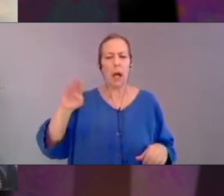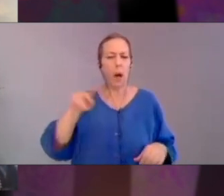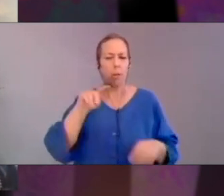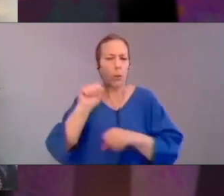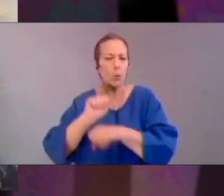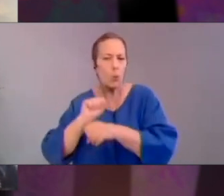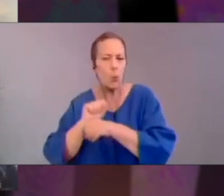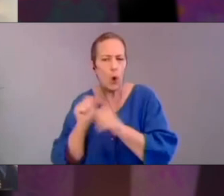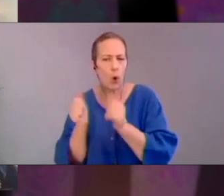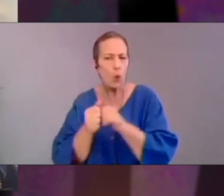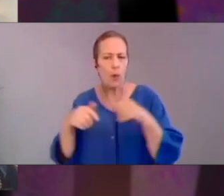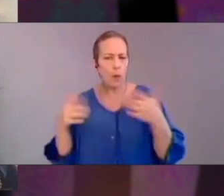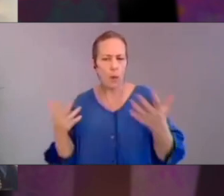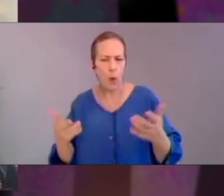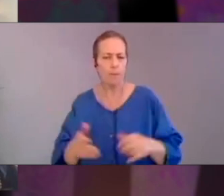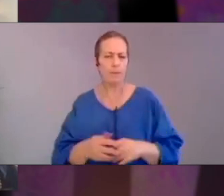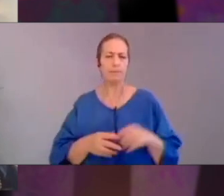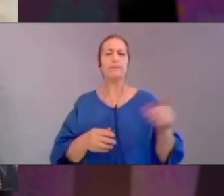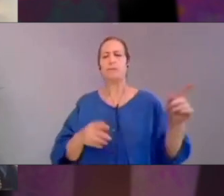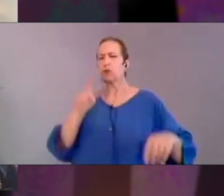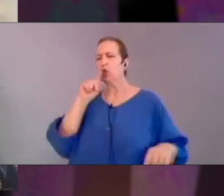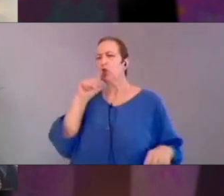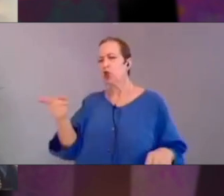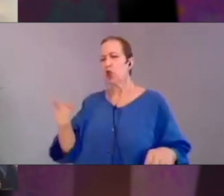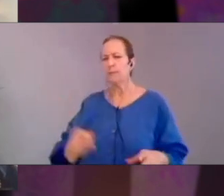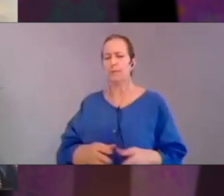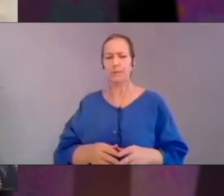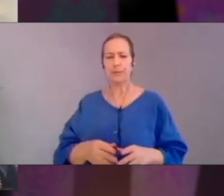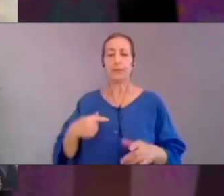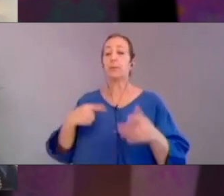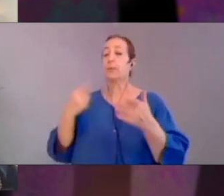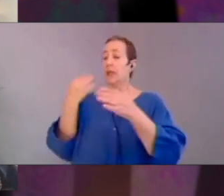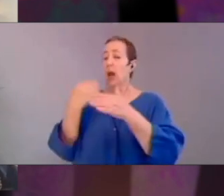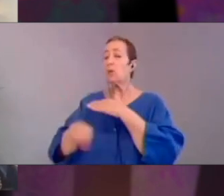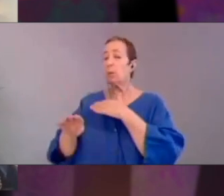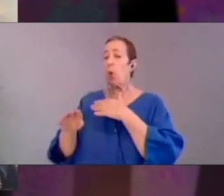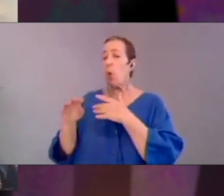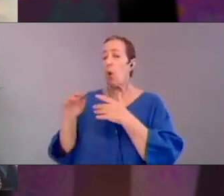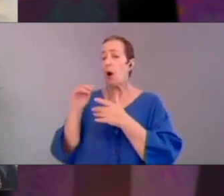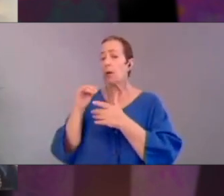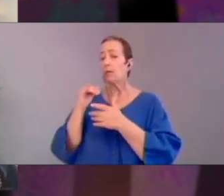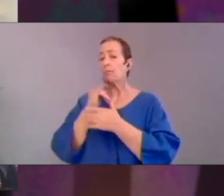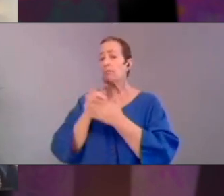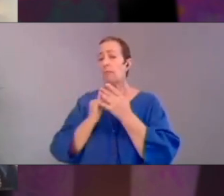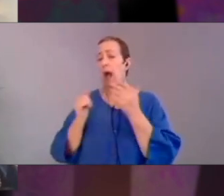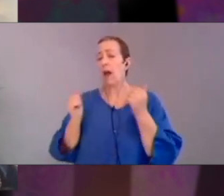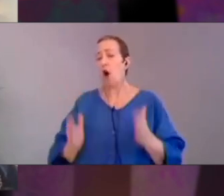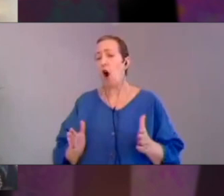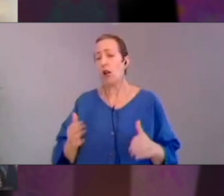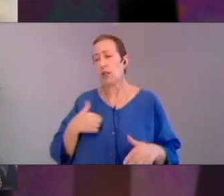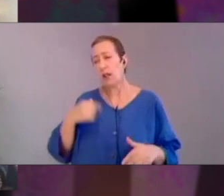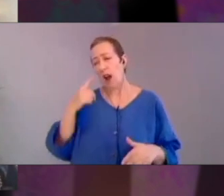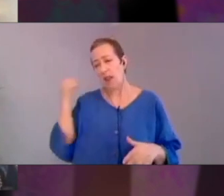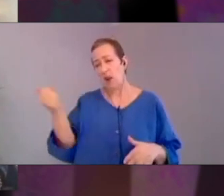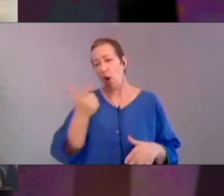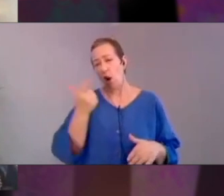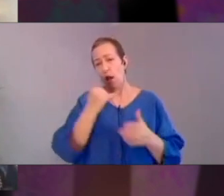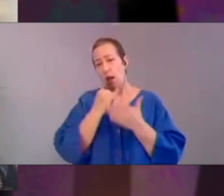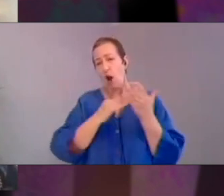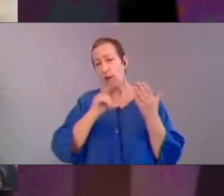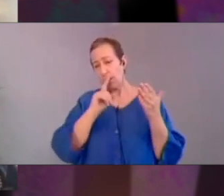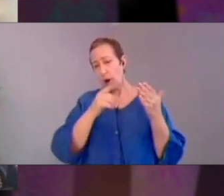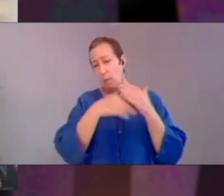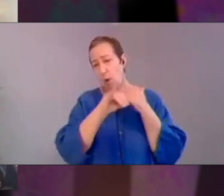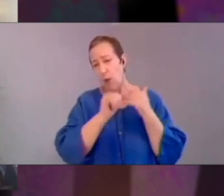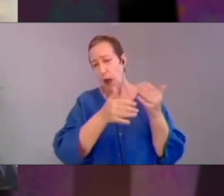Sure. So I was born an artist, I think. You know, all artists are, but it's also